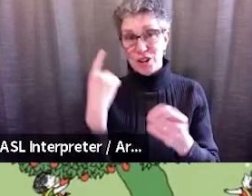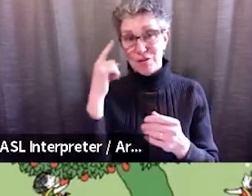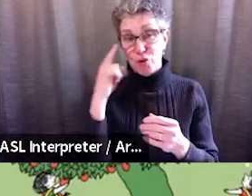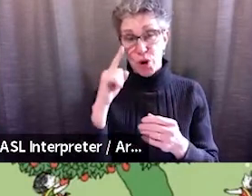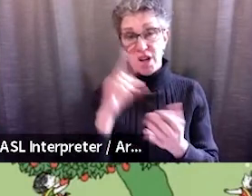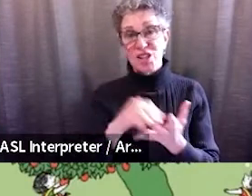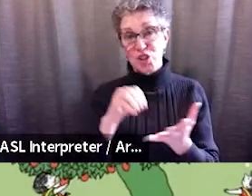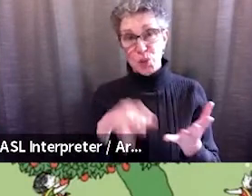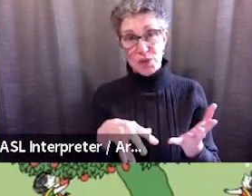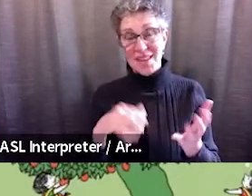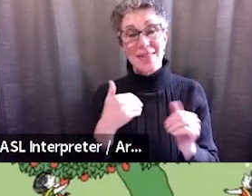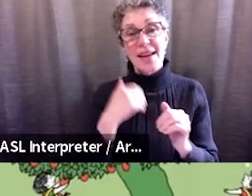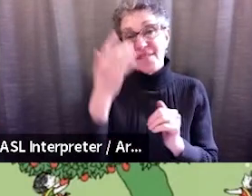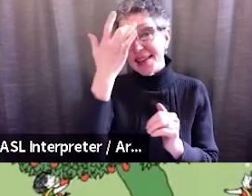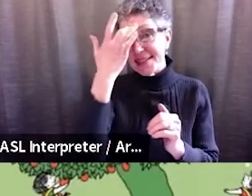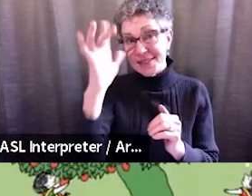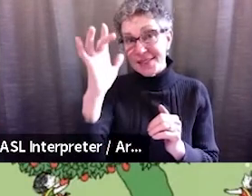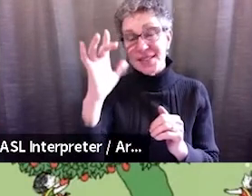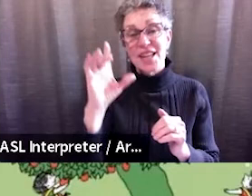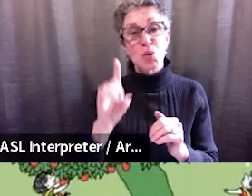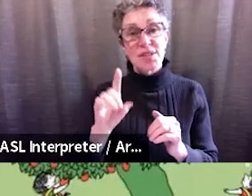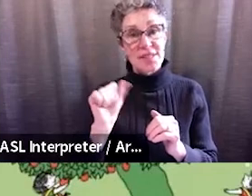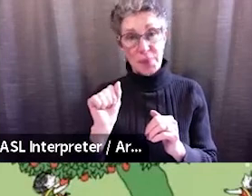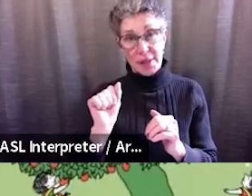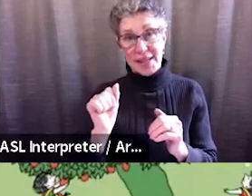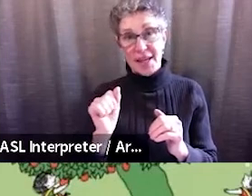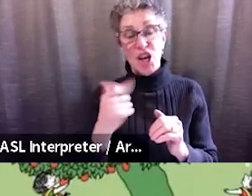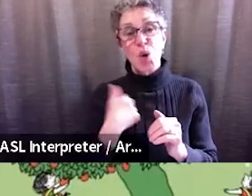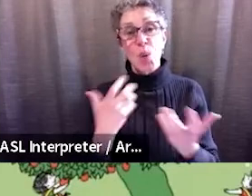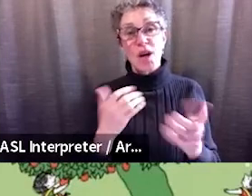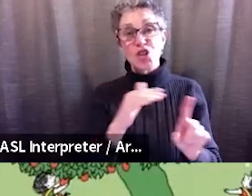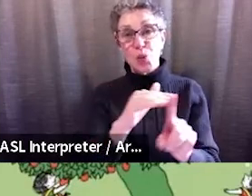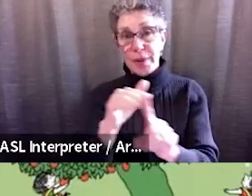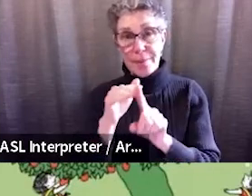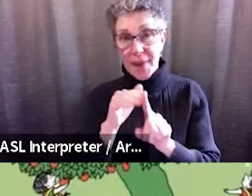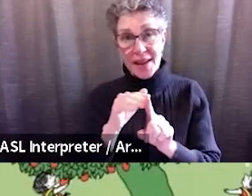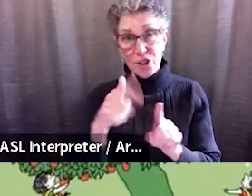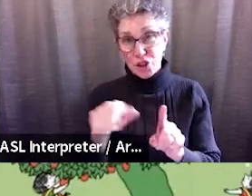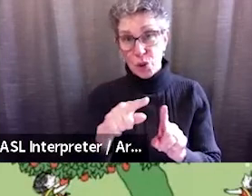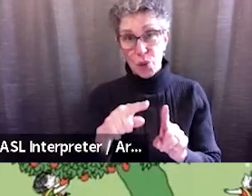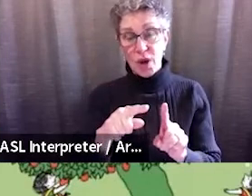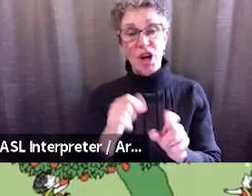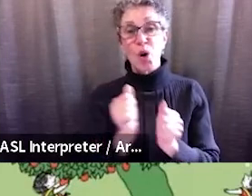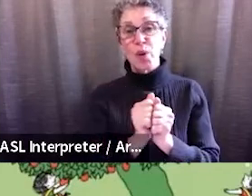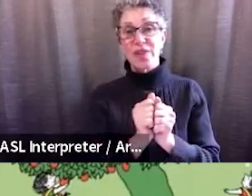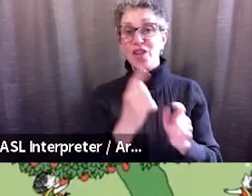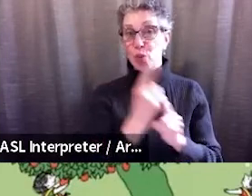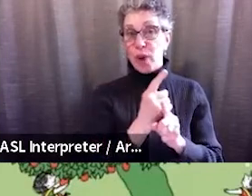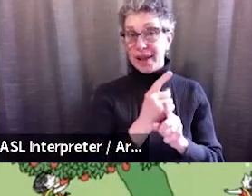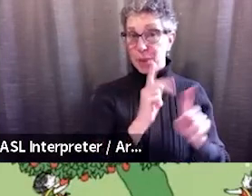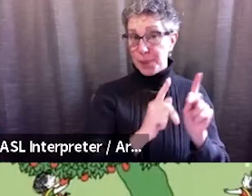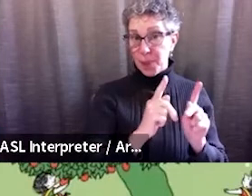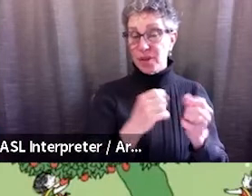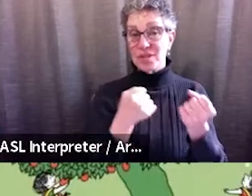MIHEC aims to remind us that it is possible with the right people, the right supports, and the